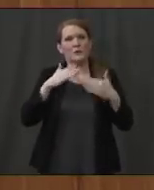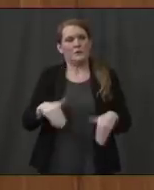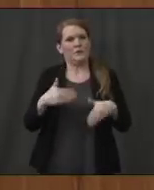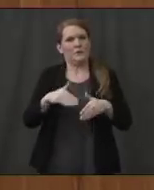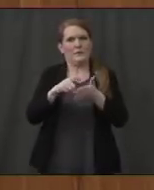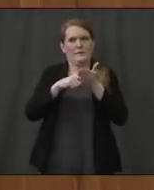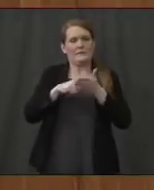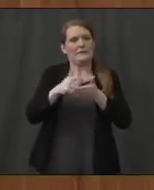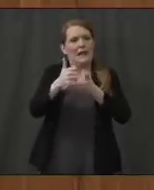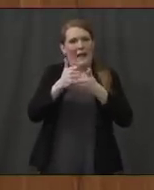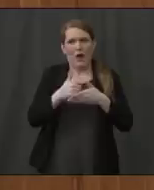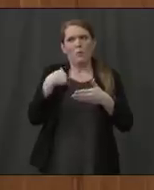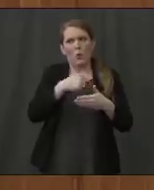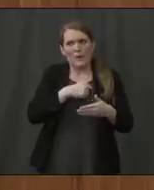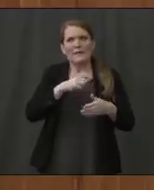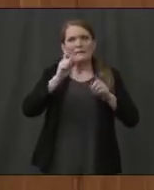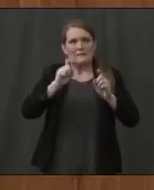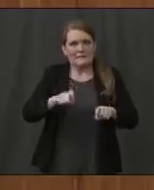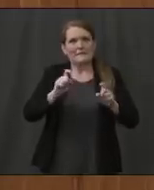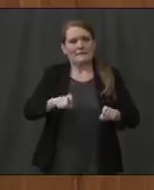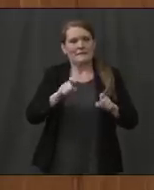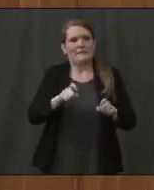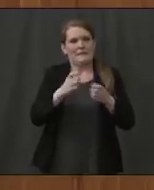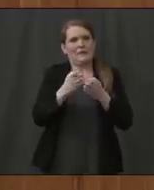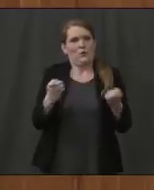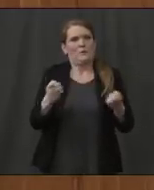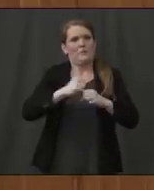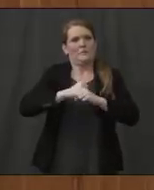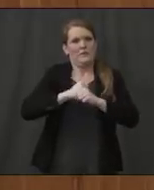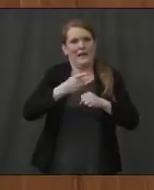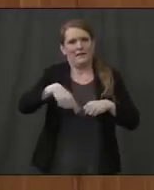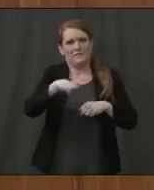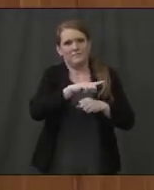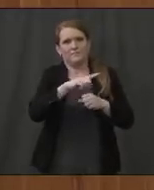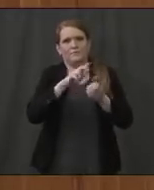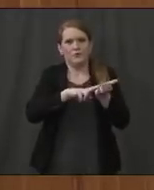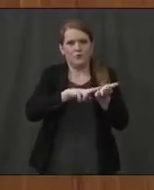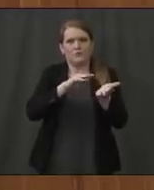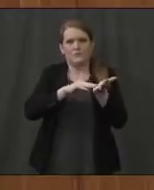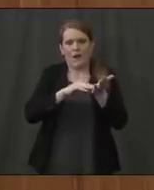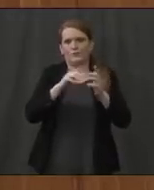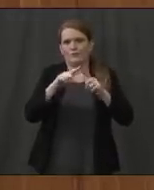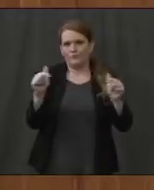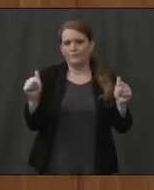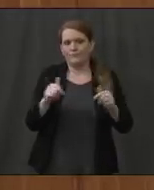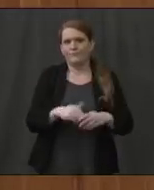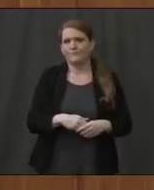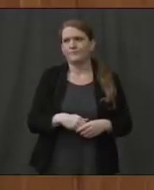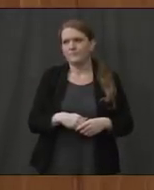more personal protective equipment as this crisis really continues to develop and evolve.